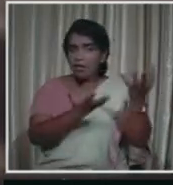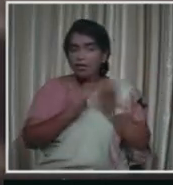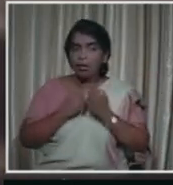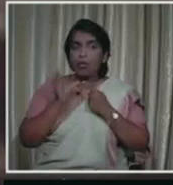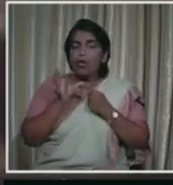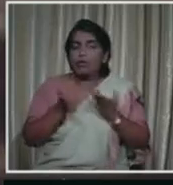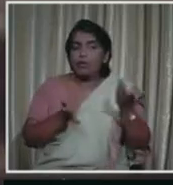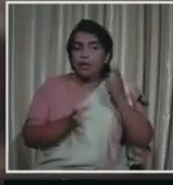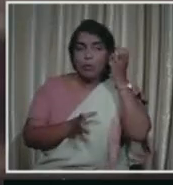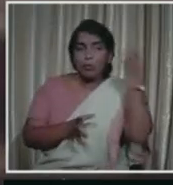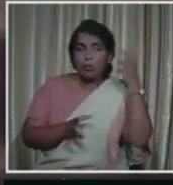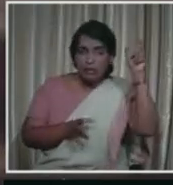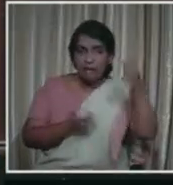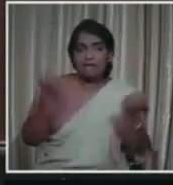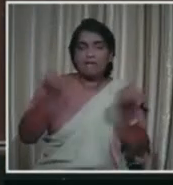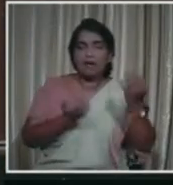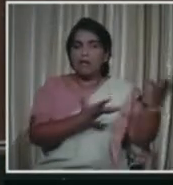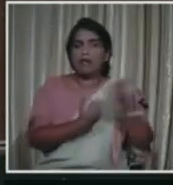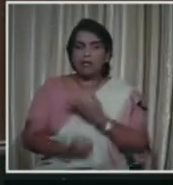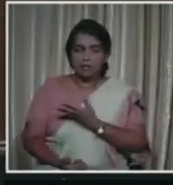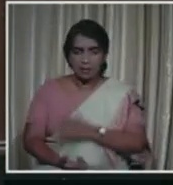uttarayak denna kiyala ma illimak karana oba wikshit